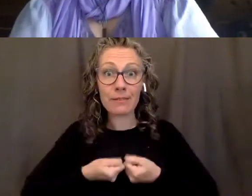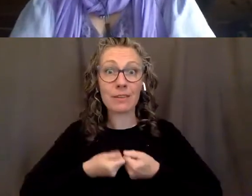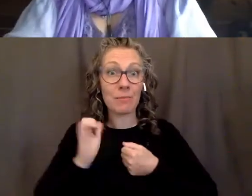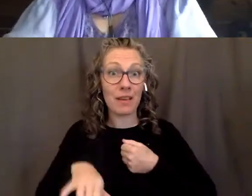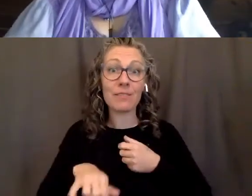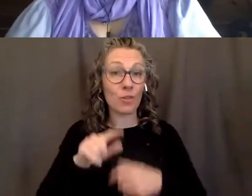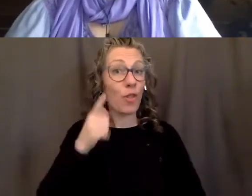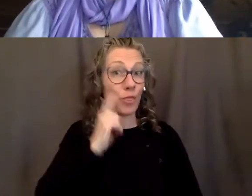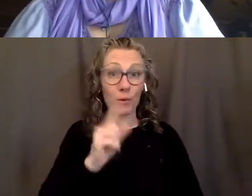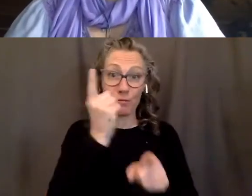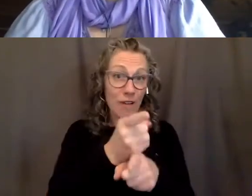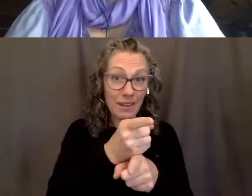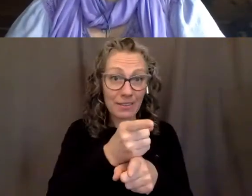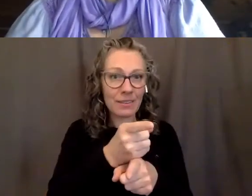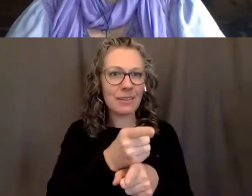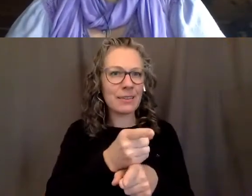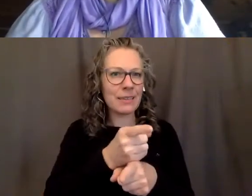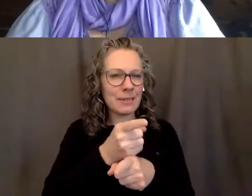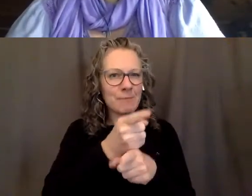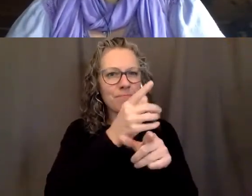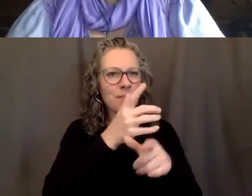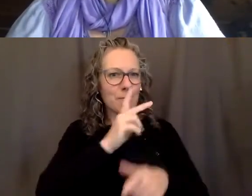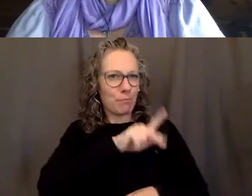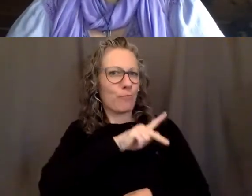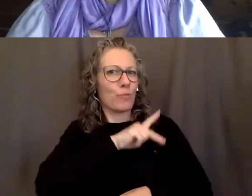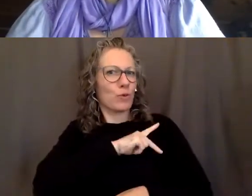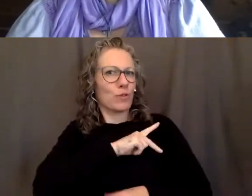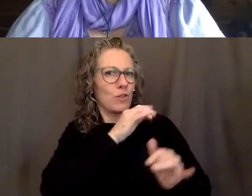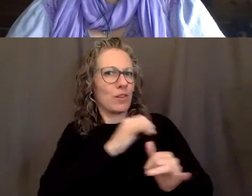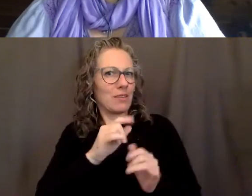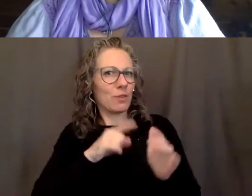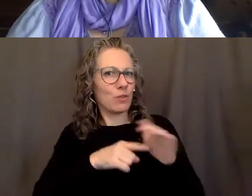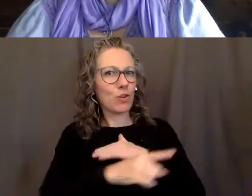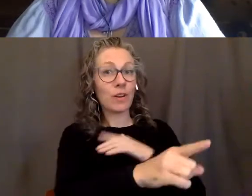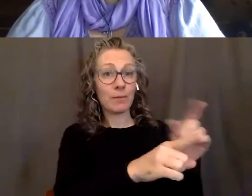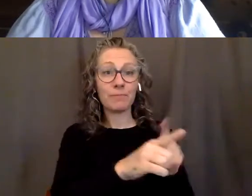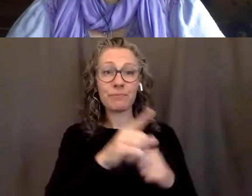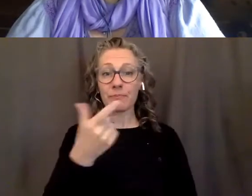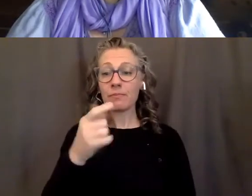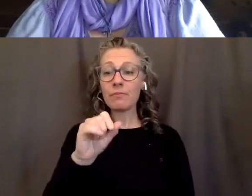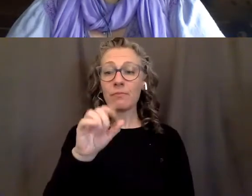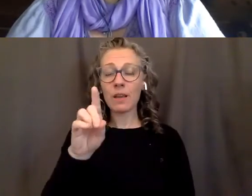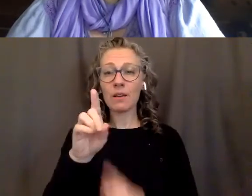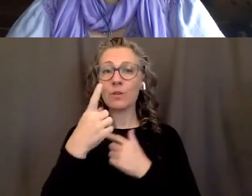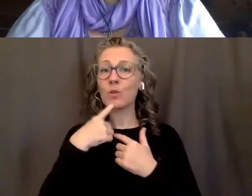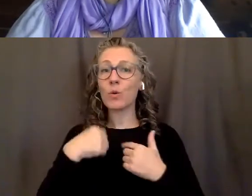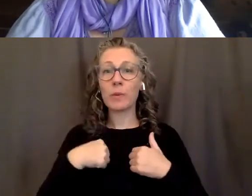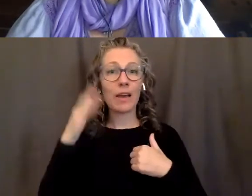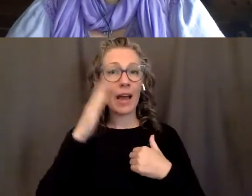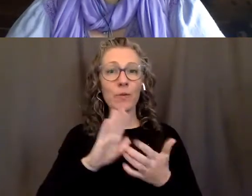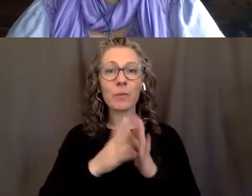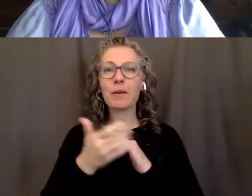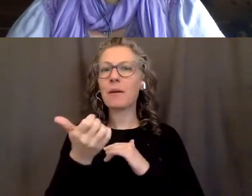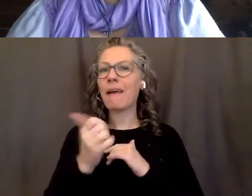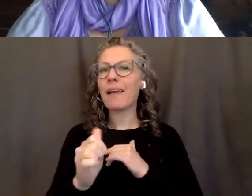that it's a personal experience. I mean, God said to me, I'll be anything that you